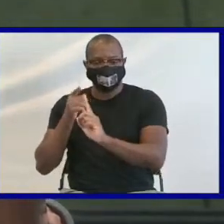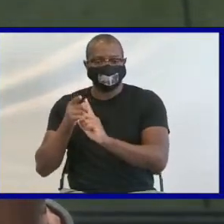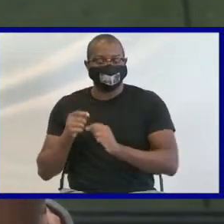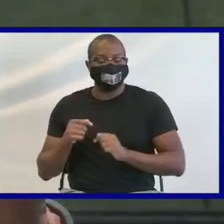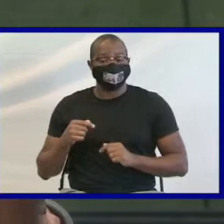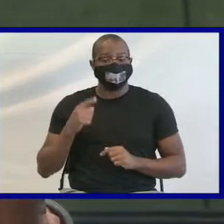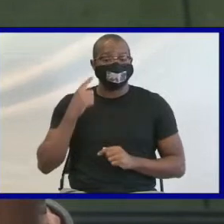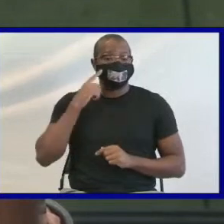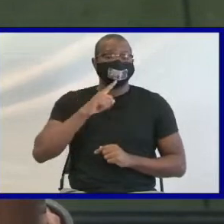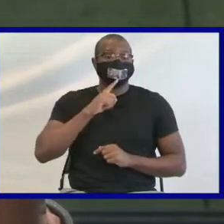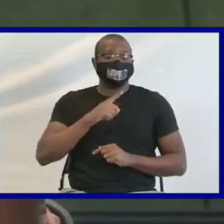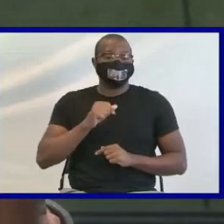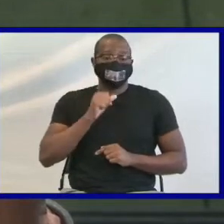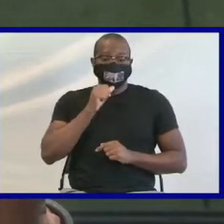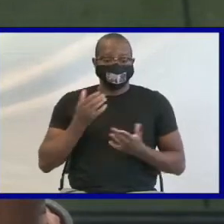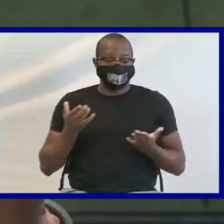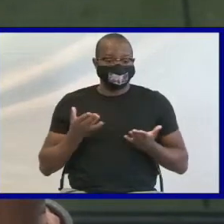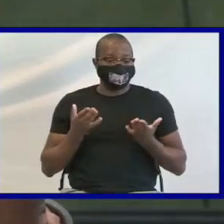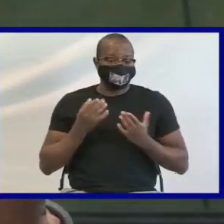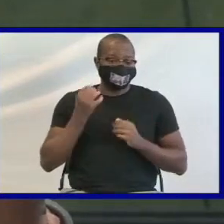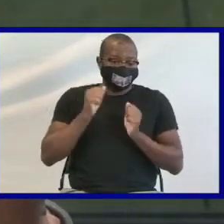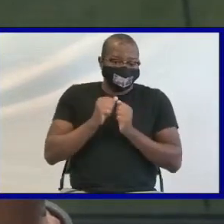not be here standing in front of you today.